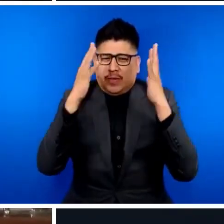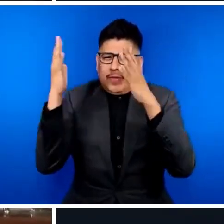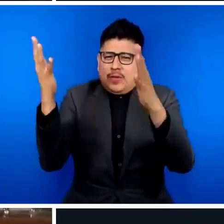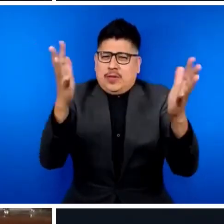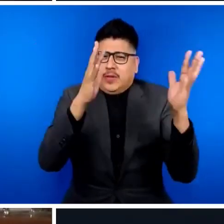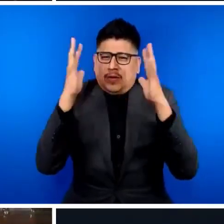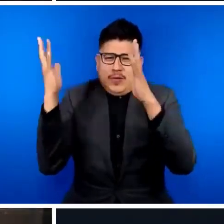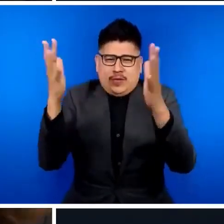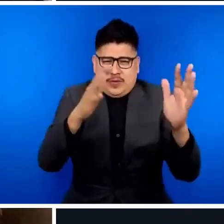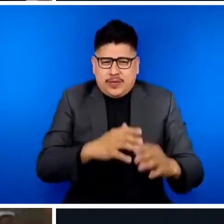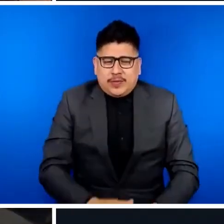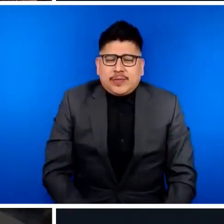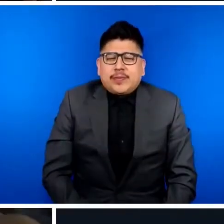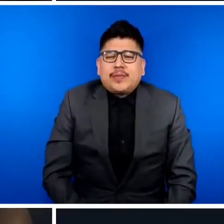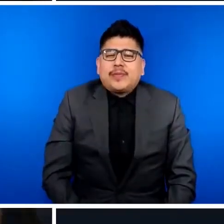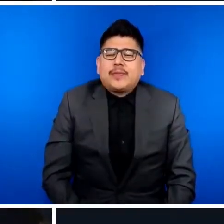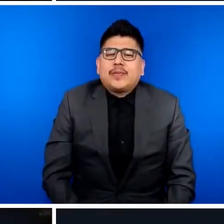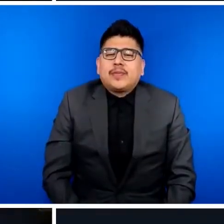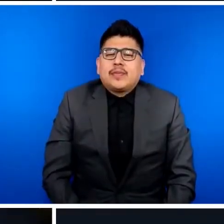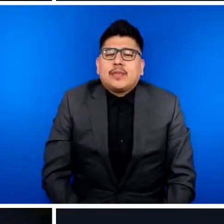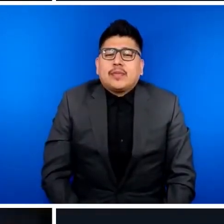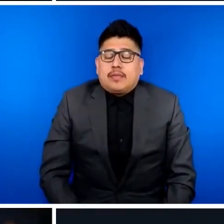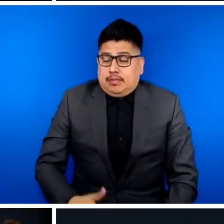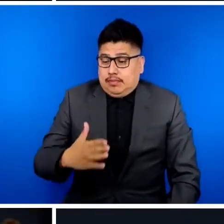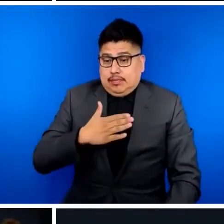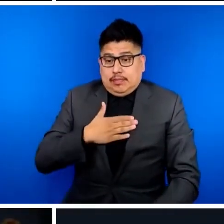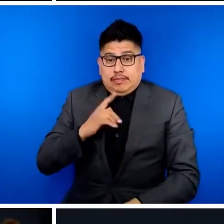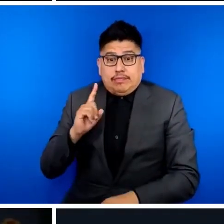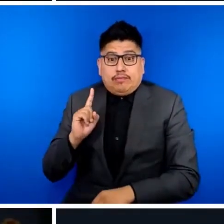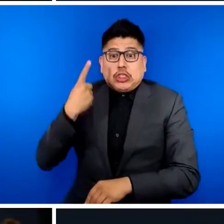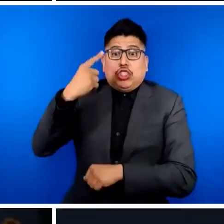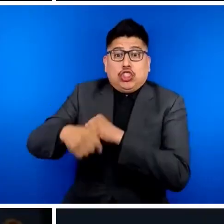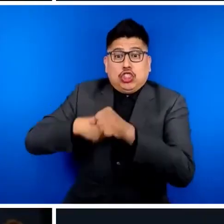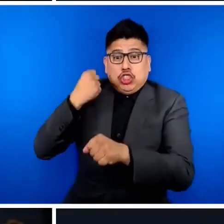So in my first year of the second term,